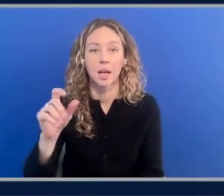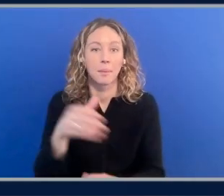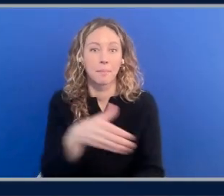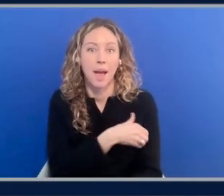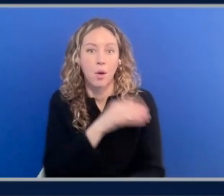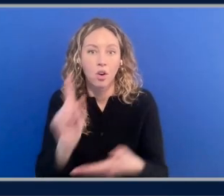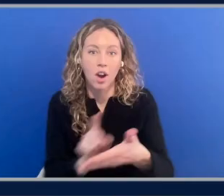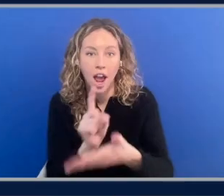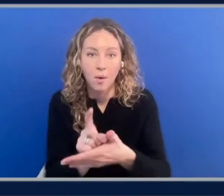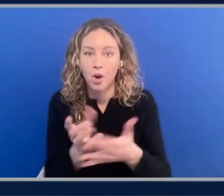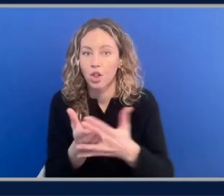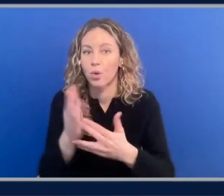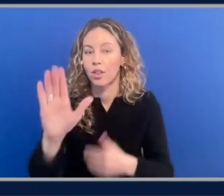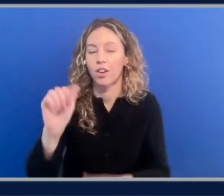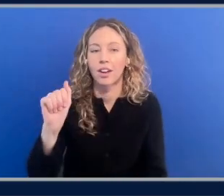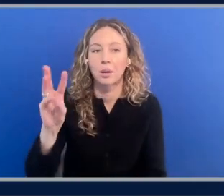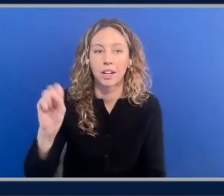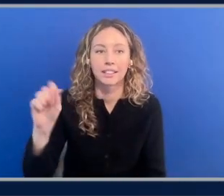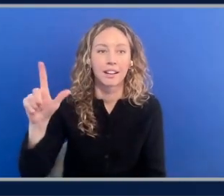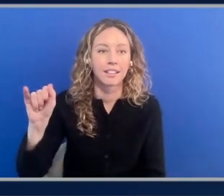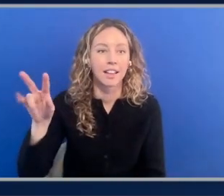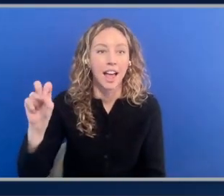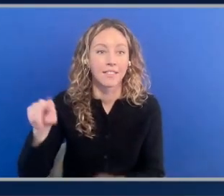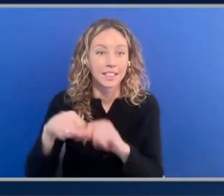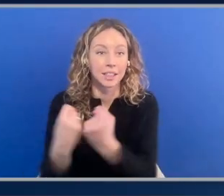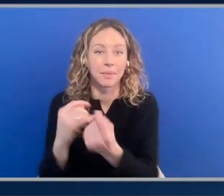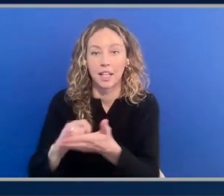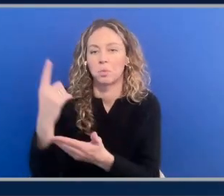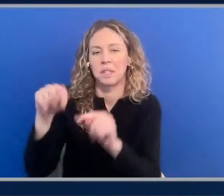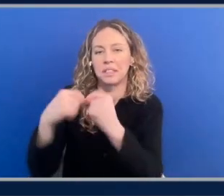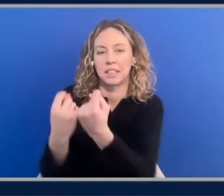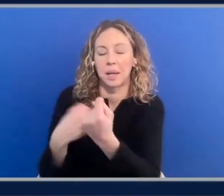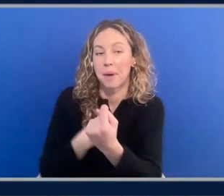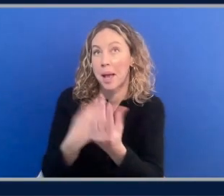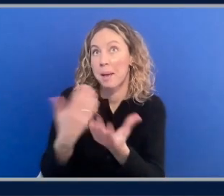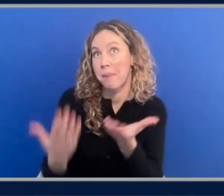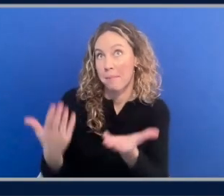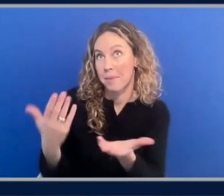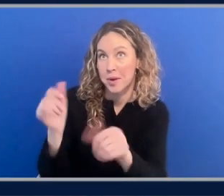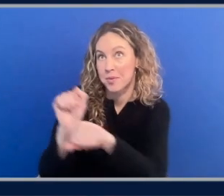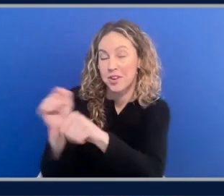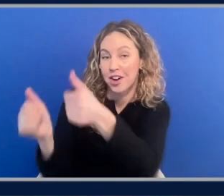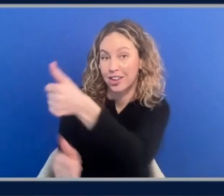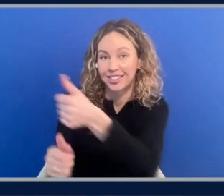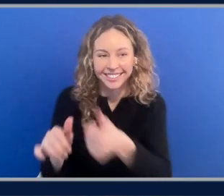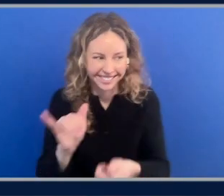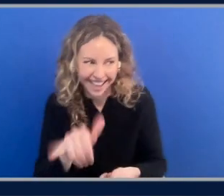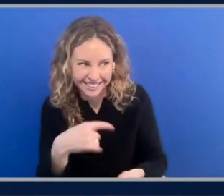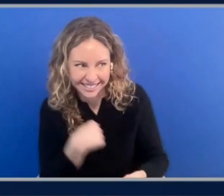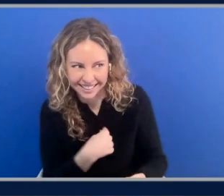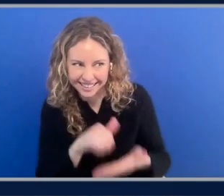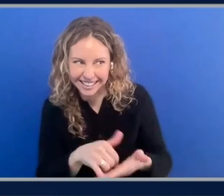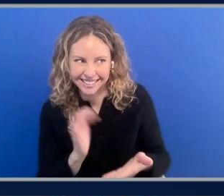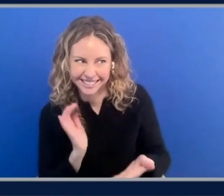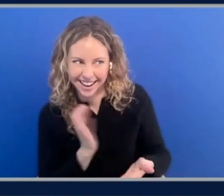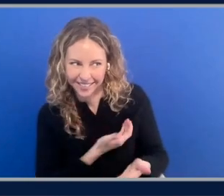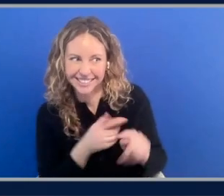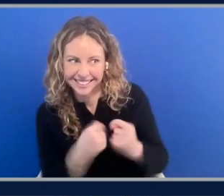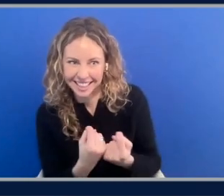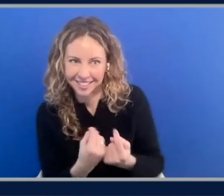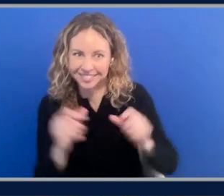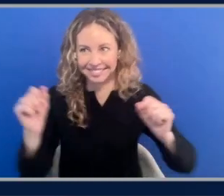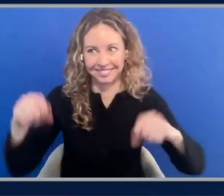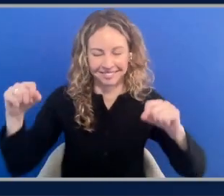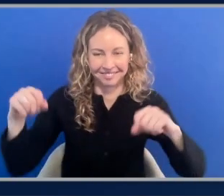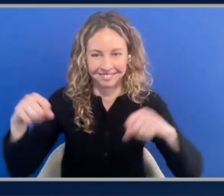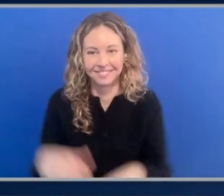AWS Training Live team. That's one of the teams that maybe I may or may not work on. That's us. That's us. We're that team. Yeah, we're that team.